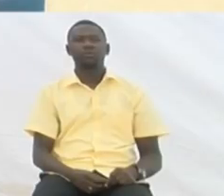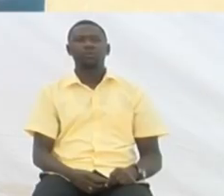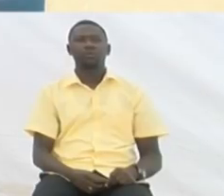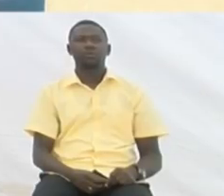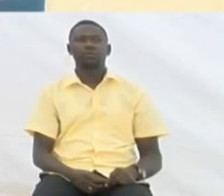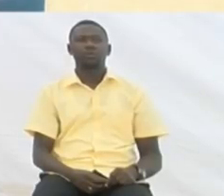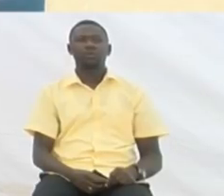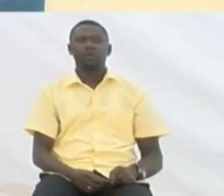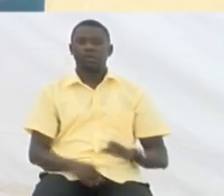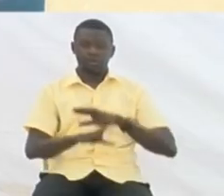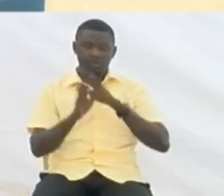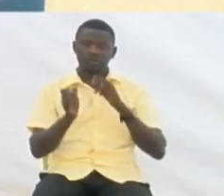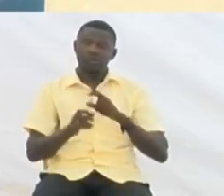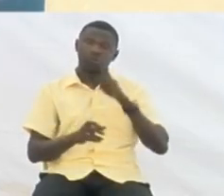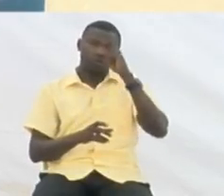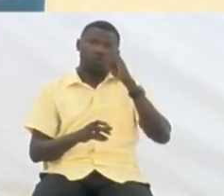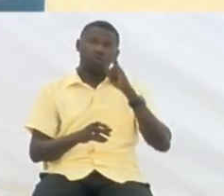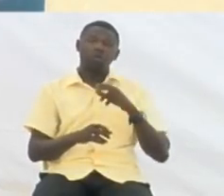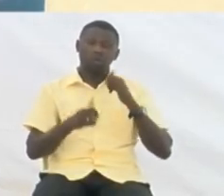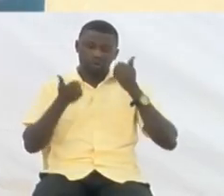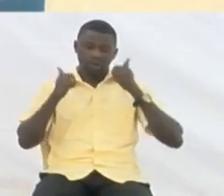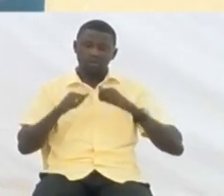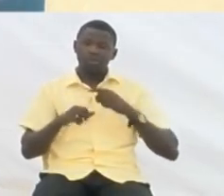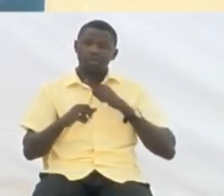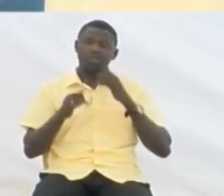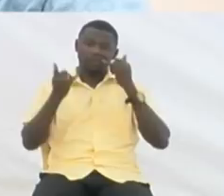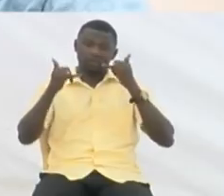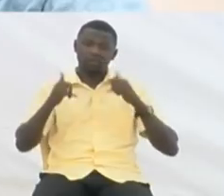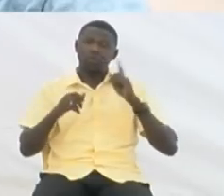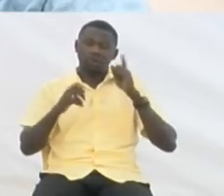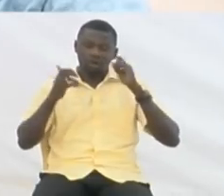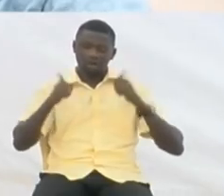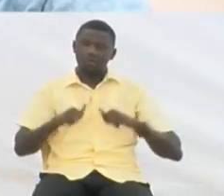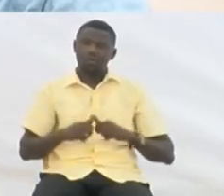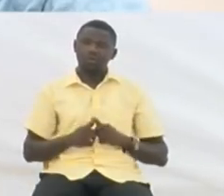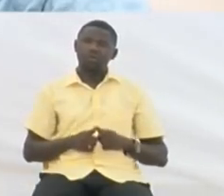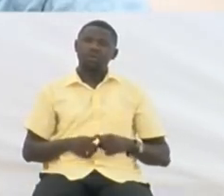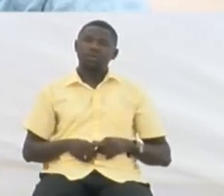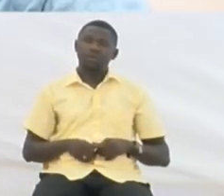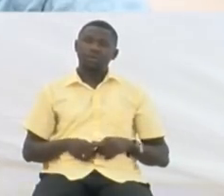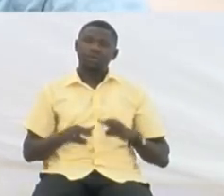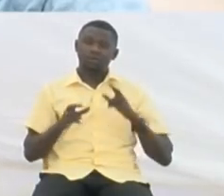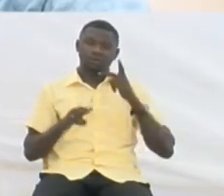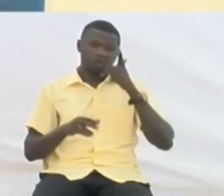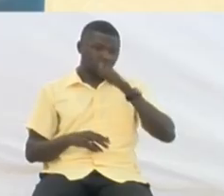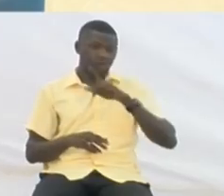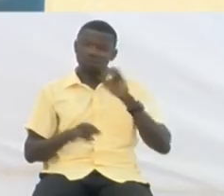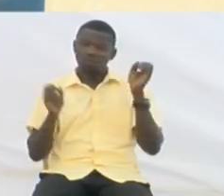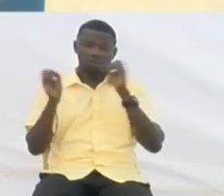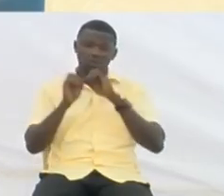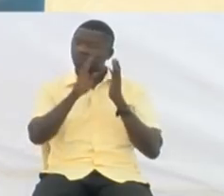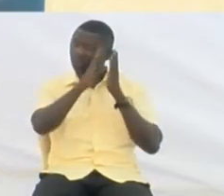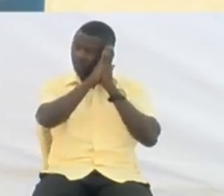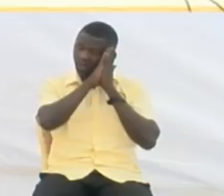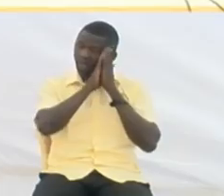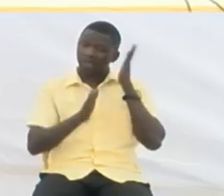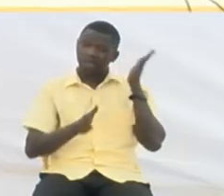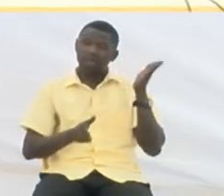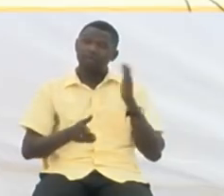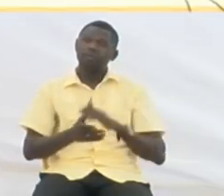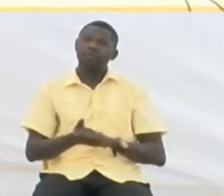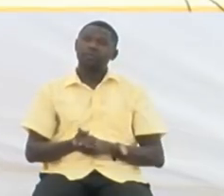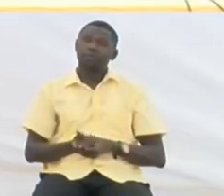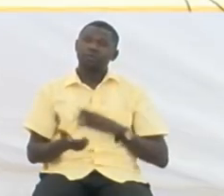And God also blessed that statement, and that was what happened. God made it that nobody spent the